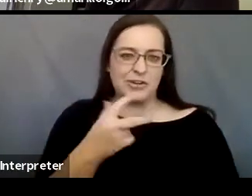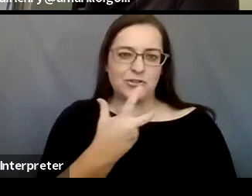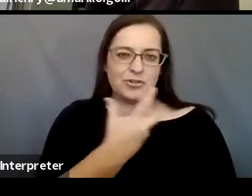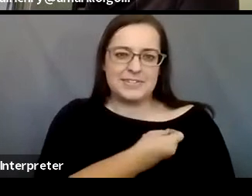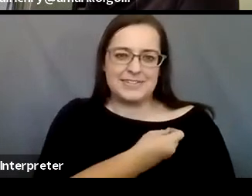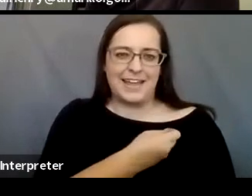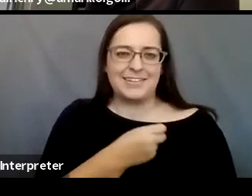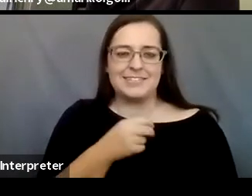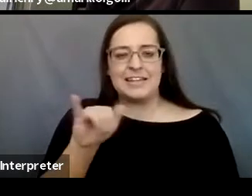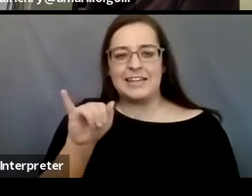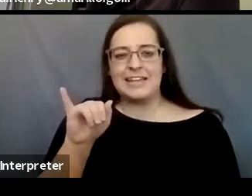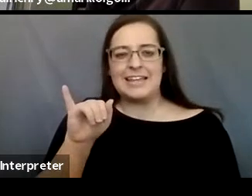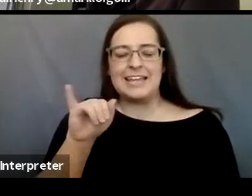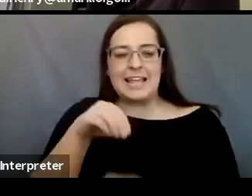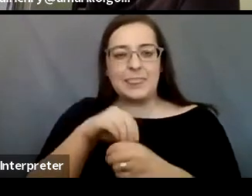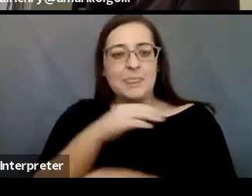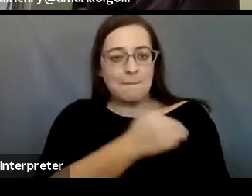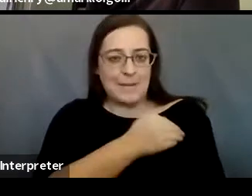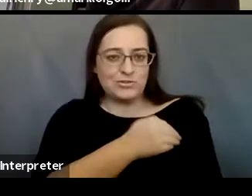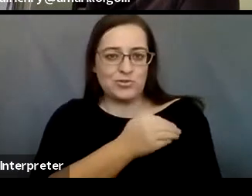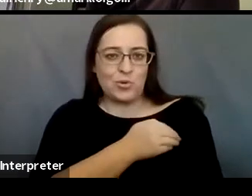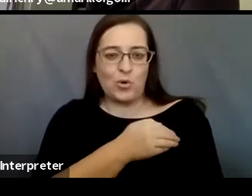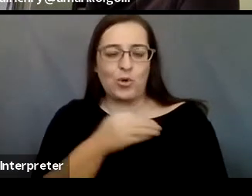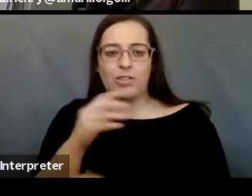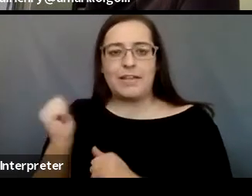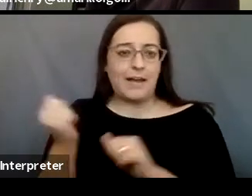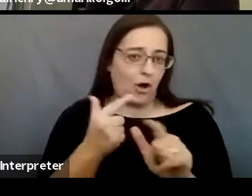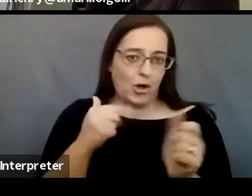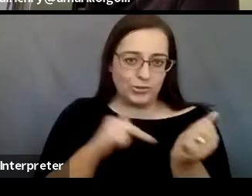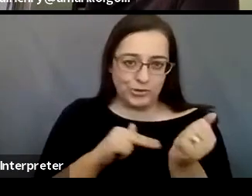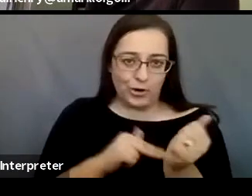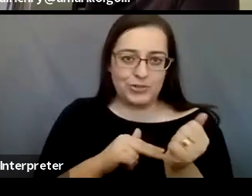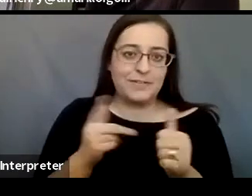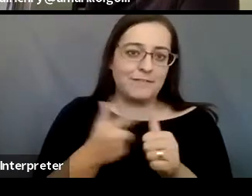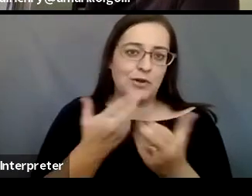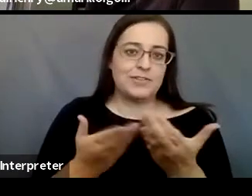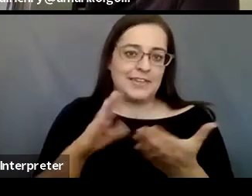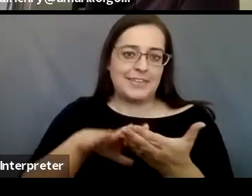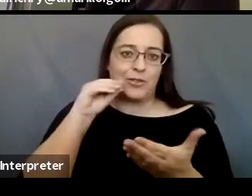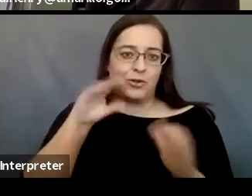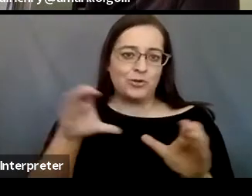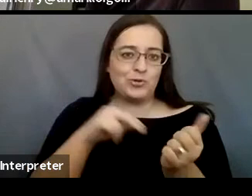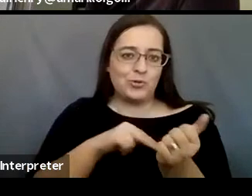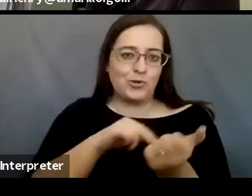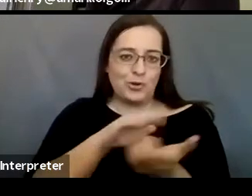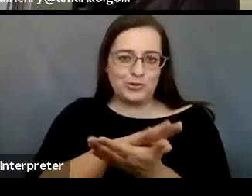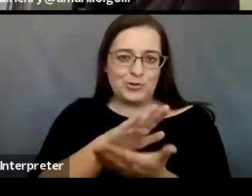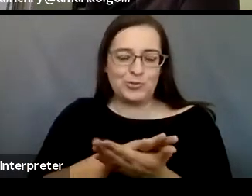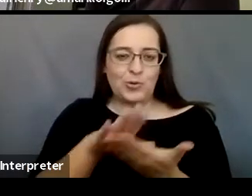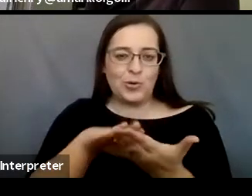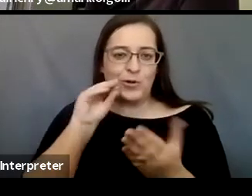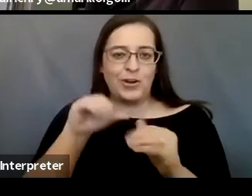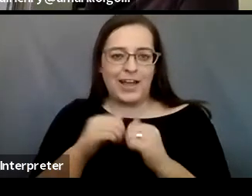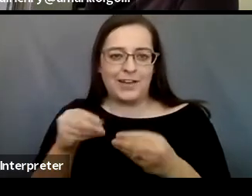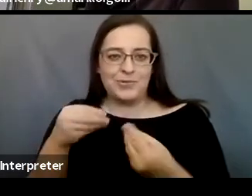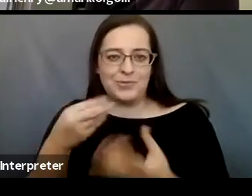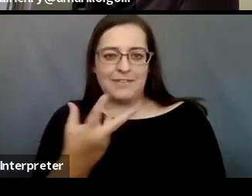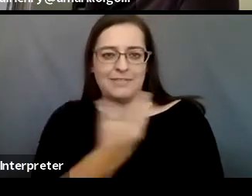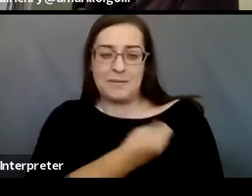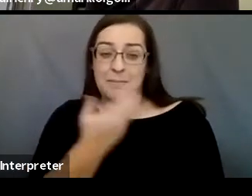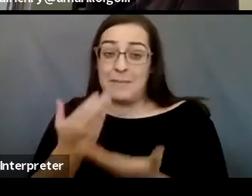an intramuscular injection, which every nurse is probably the first thing they ever learn to do. So I don't know if they're trying to